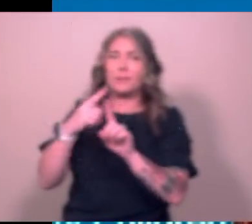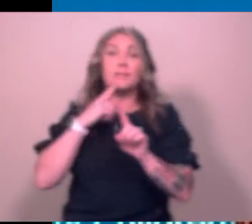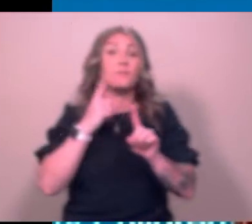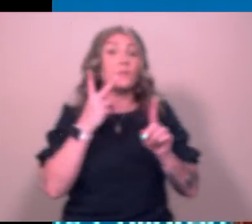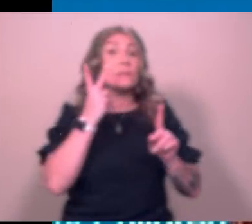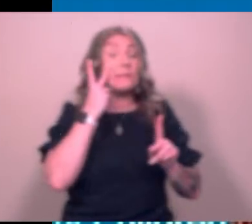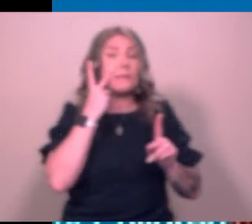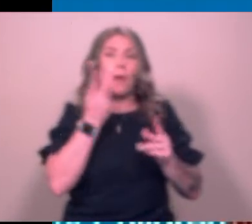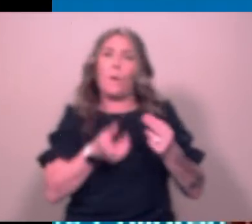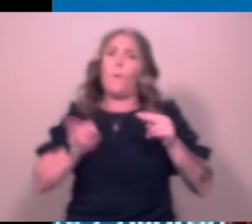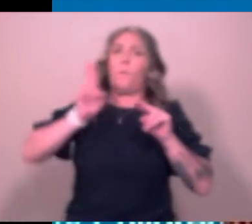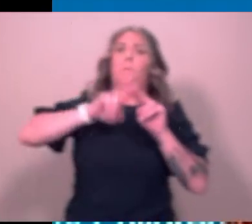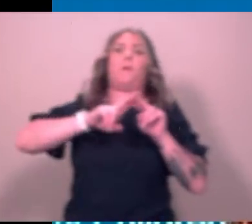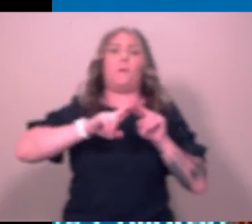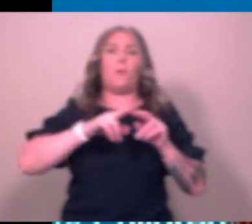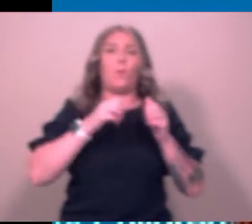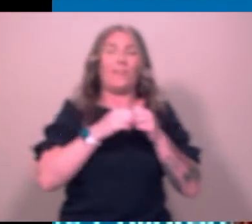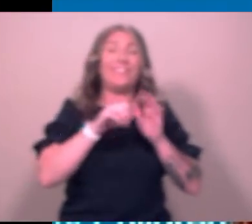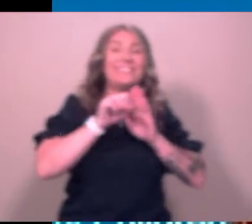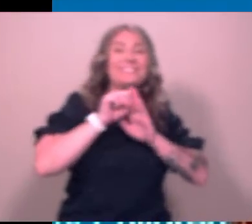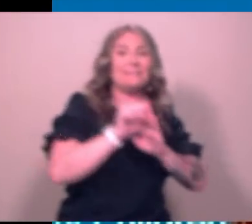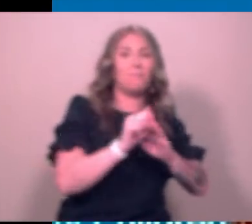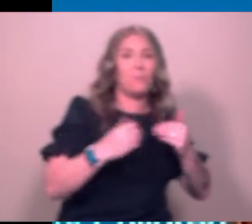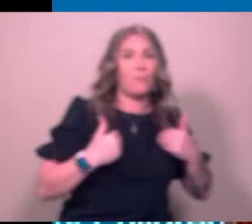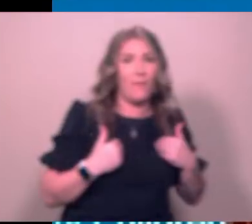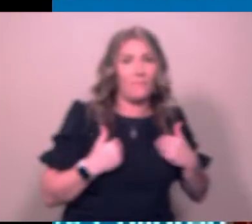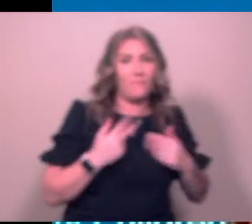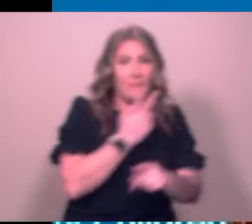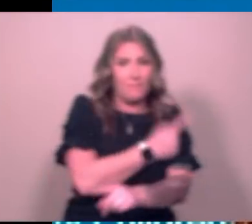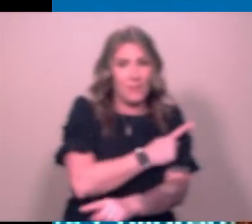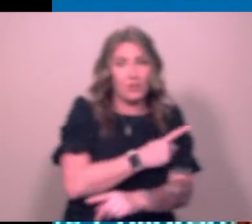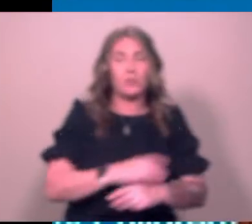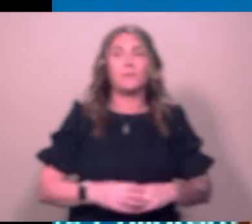seen a dramatic increase is in our symptomatic patients.